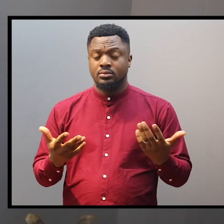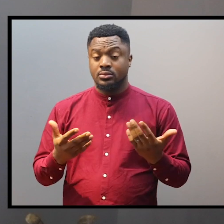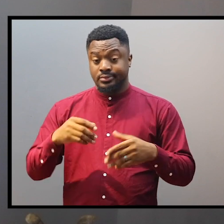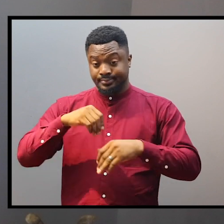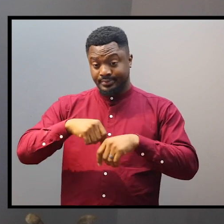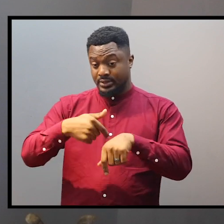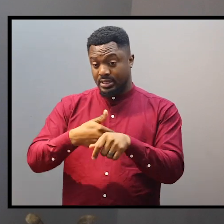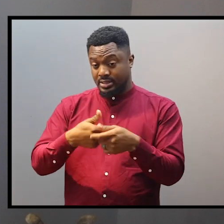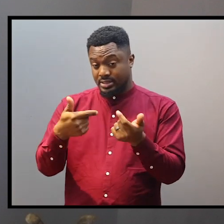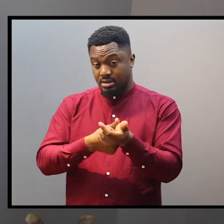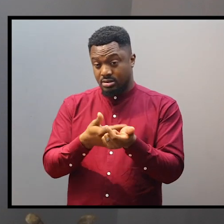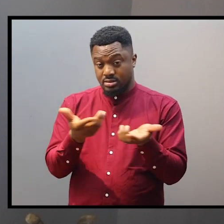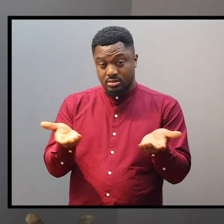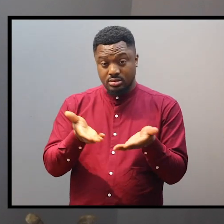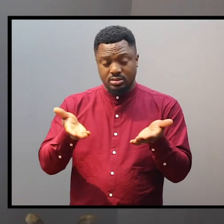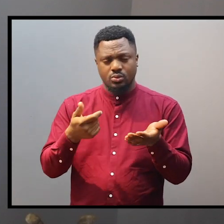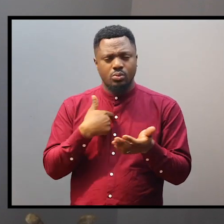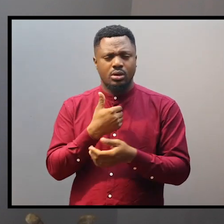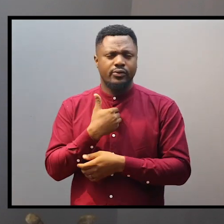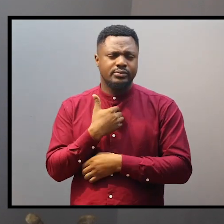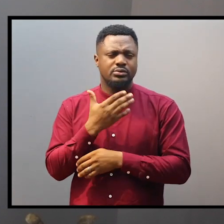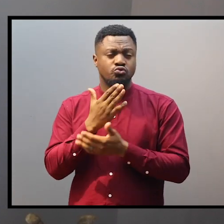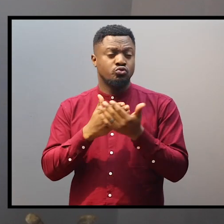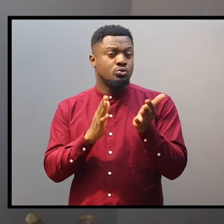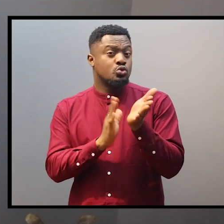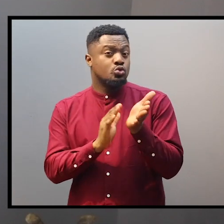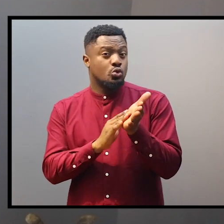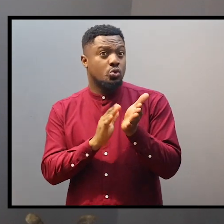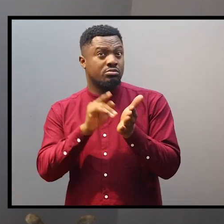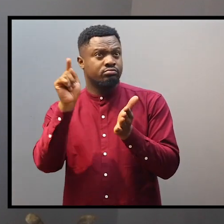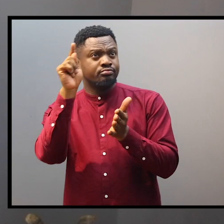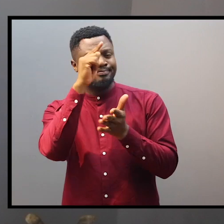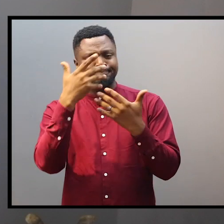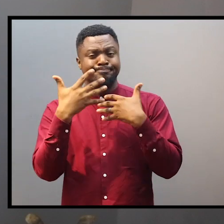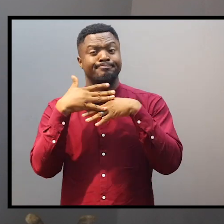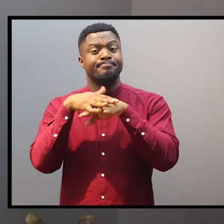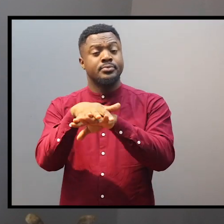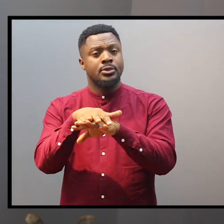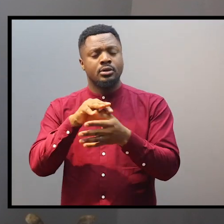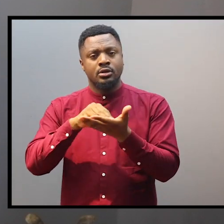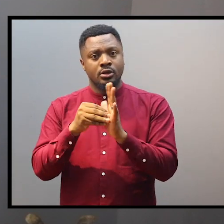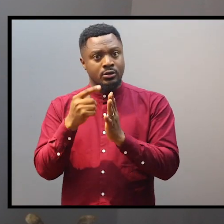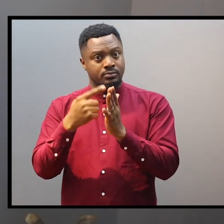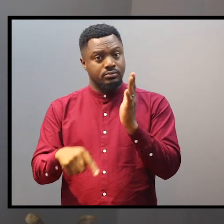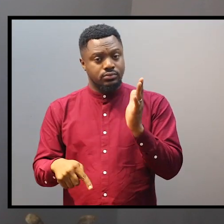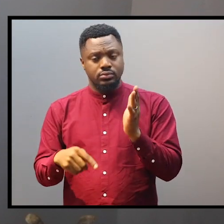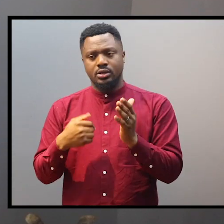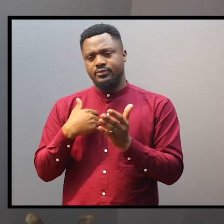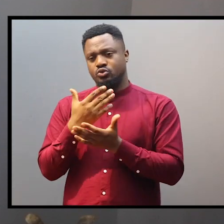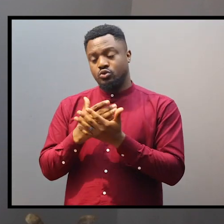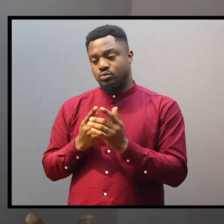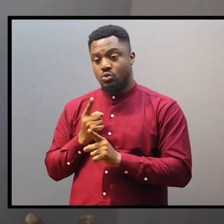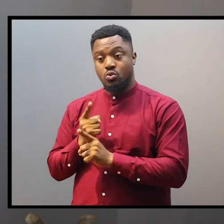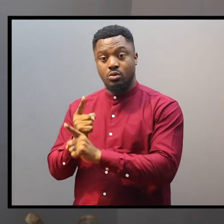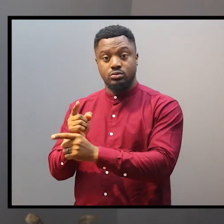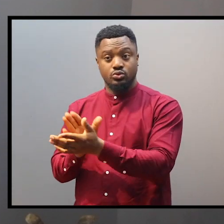Okay, so in Ghana, we have some schools that are integrated. So what that means is that they are